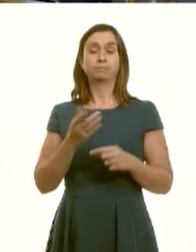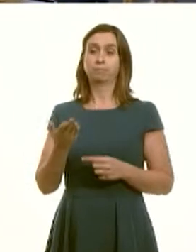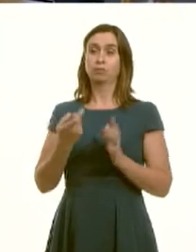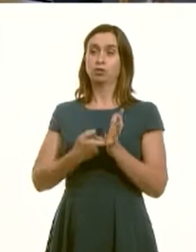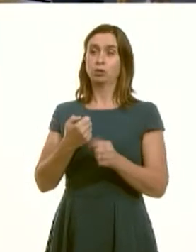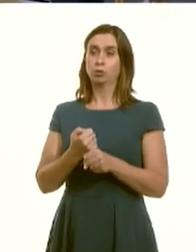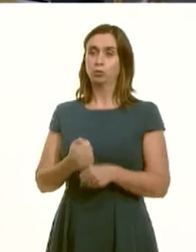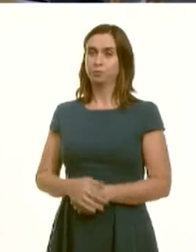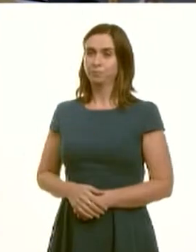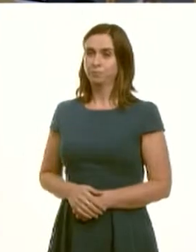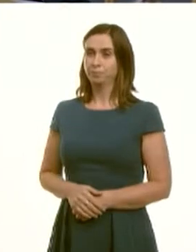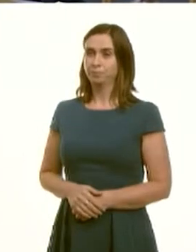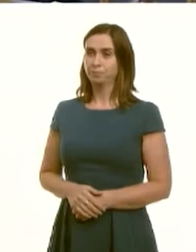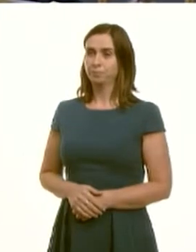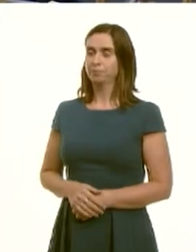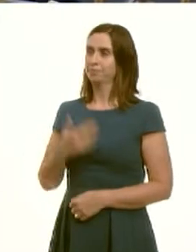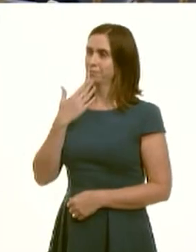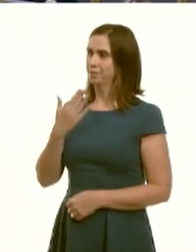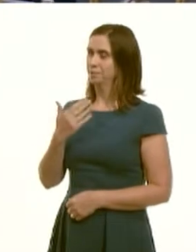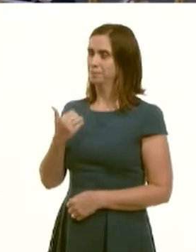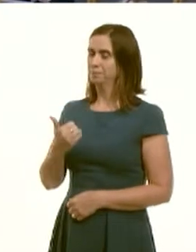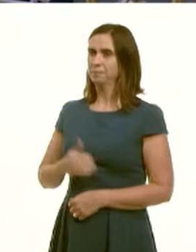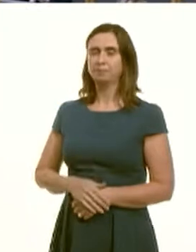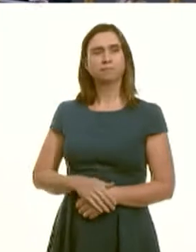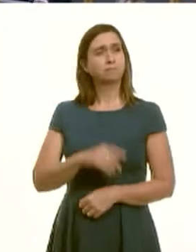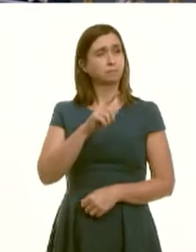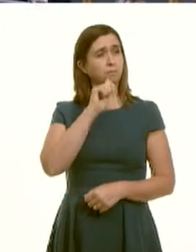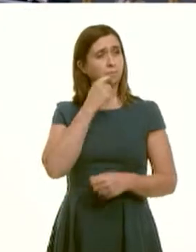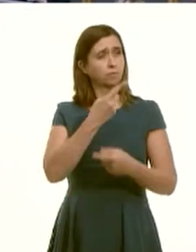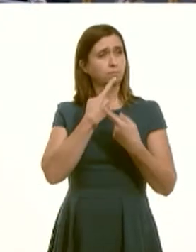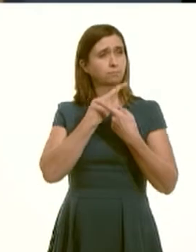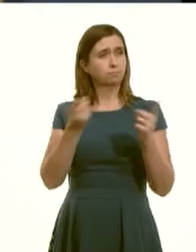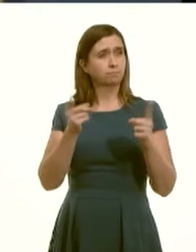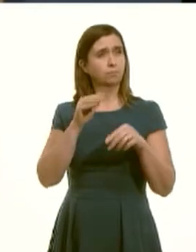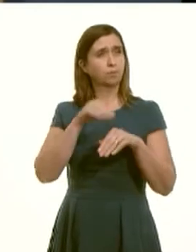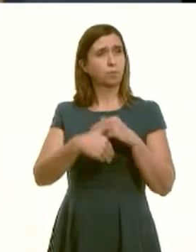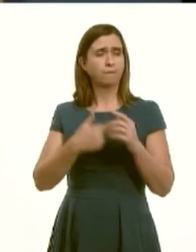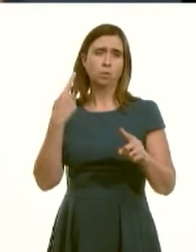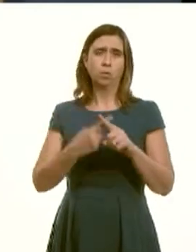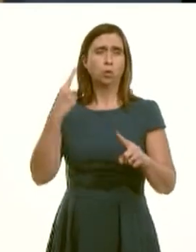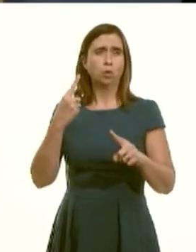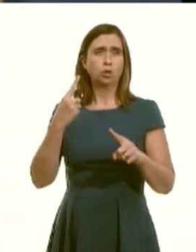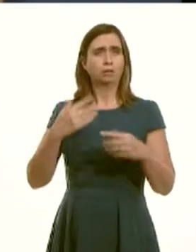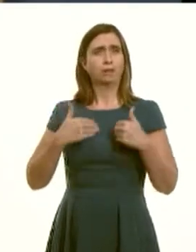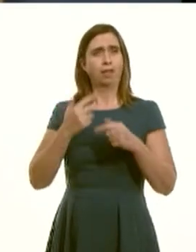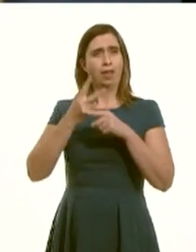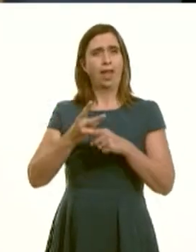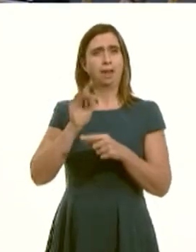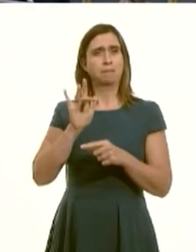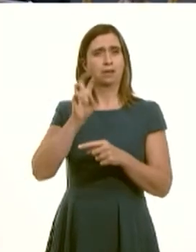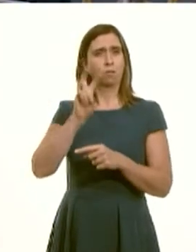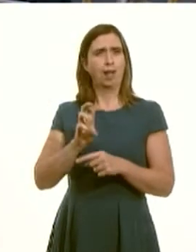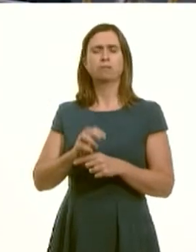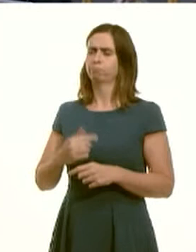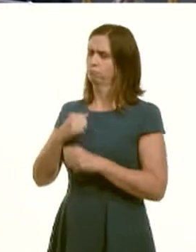Russell George. Thank you, Presiding Officer. Will the First Minister make a statement on the provision of urgent health care in Mid Wales? Yes, we're committed